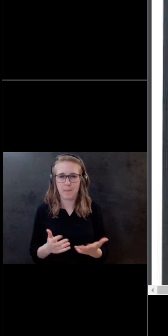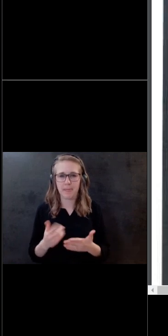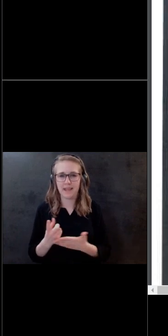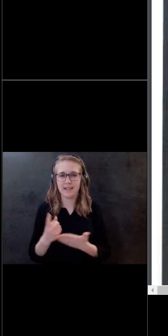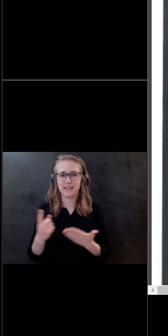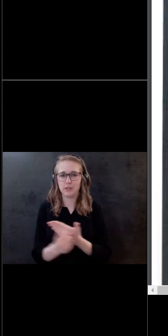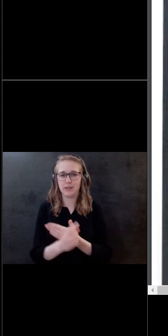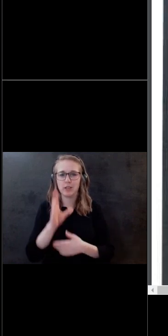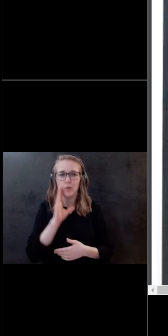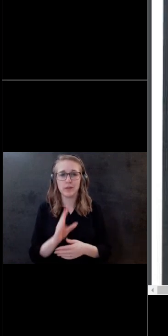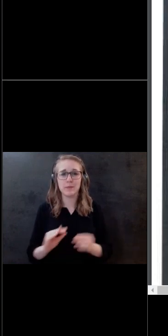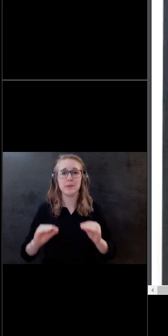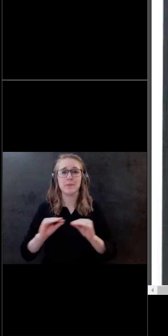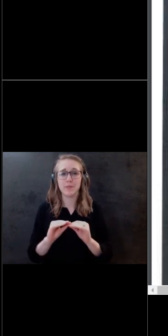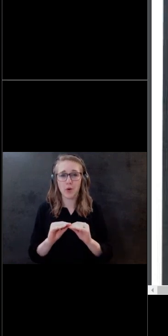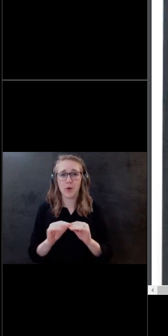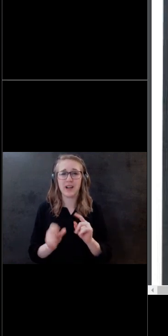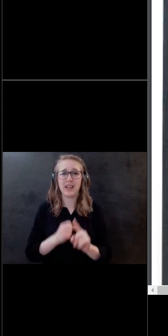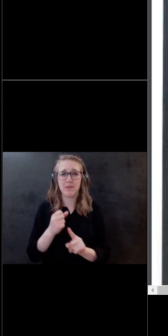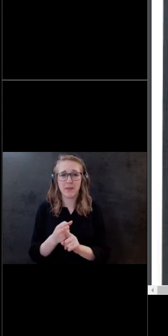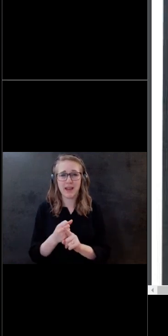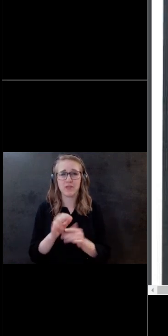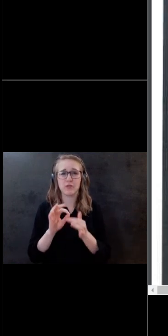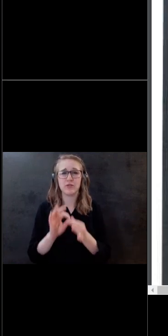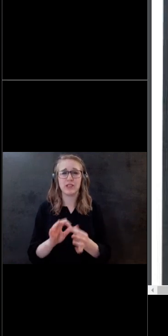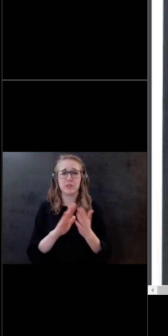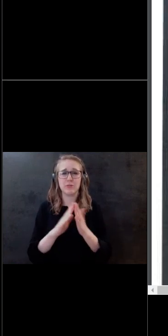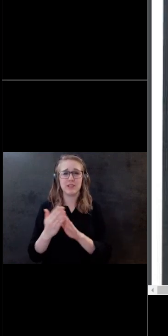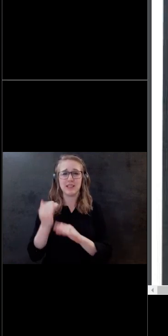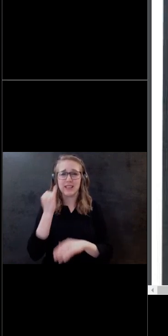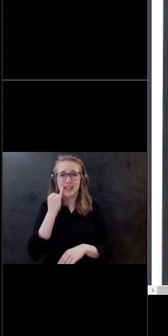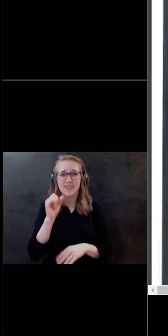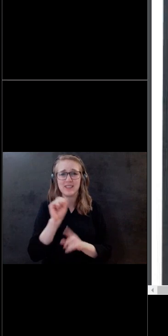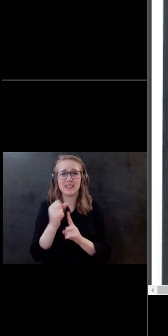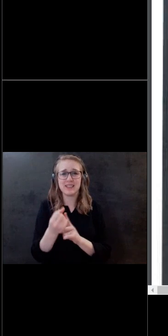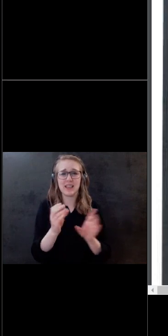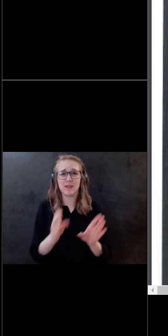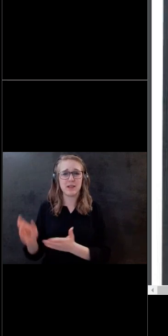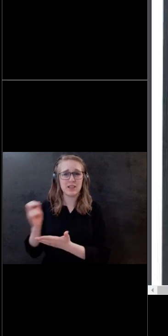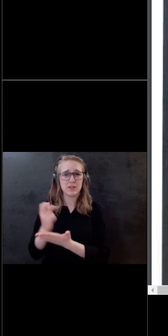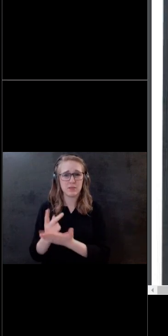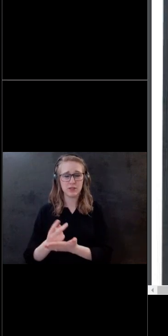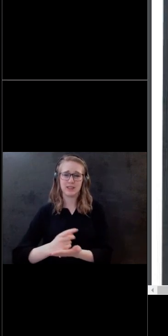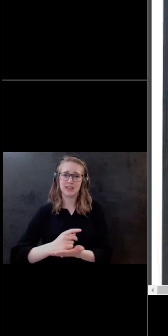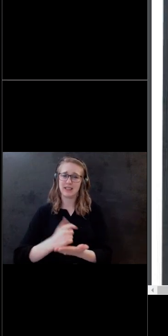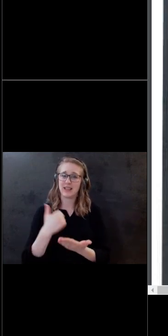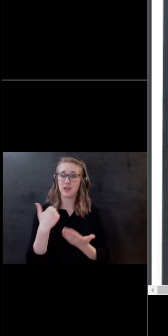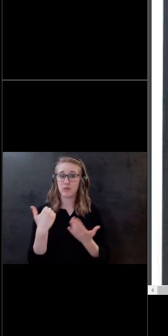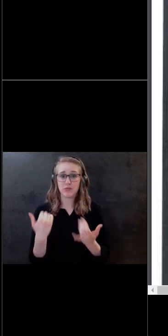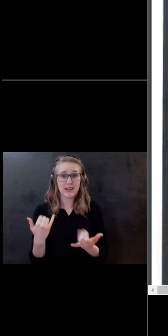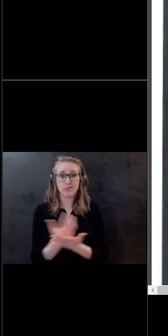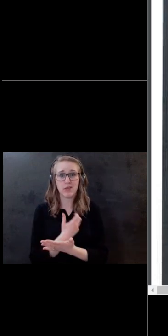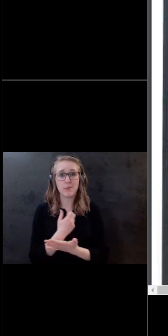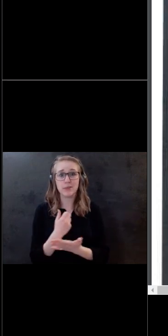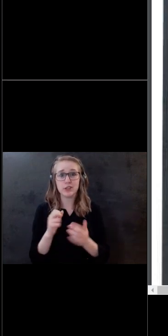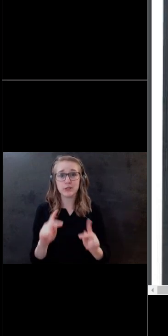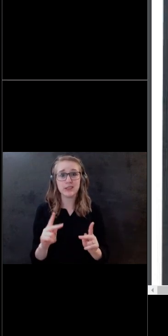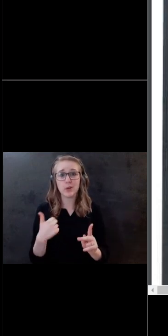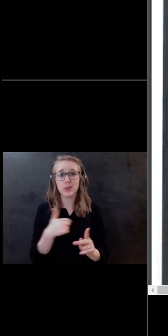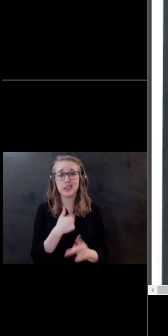there's going to be an even more impact in the community if that site plan gets approved. And then we had an opportunity. We just said, nope,